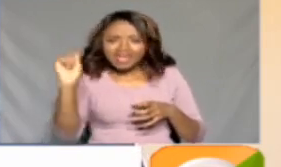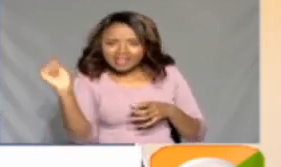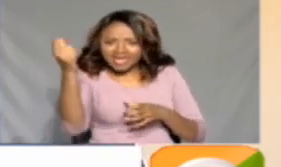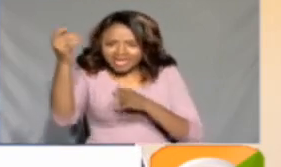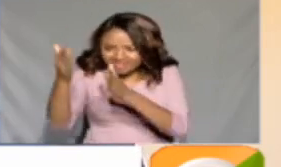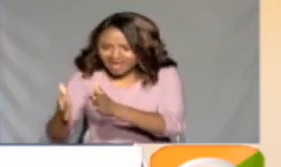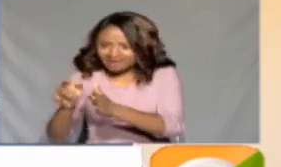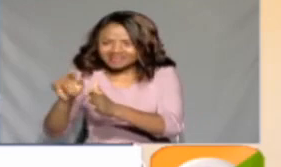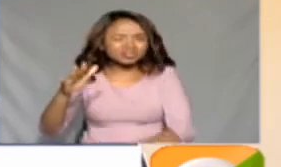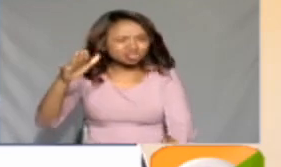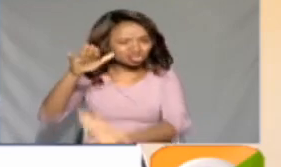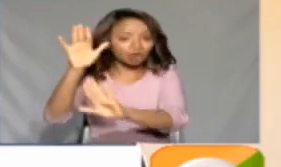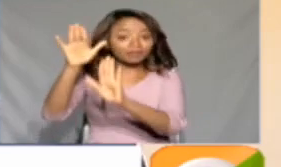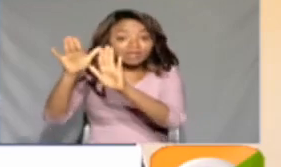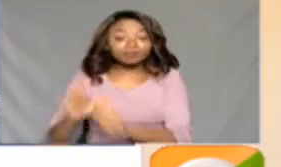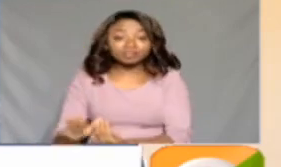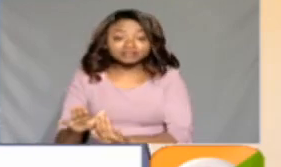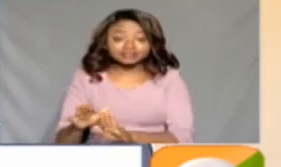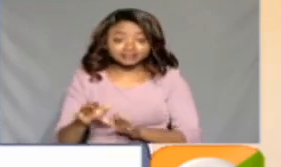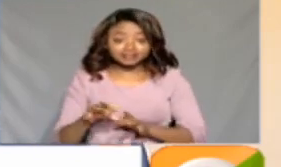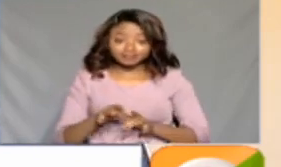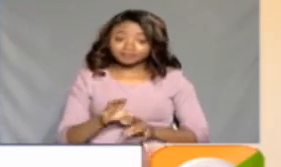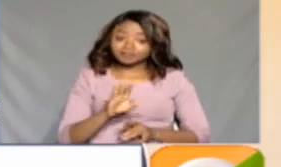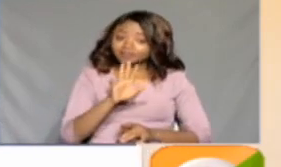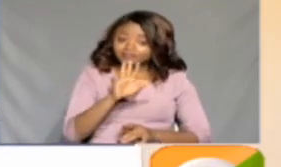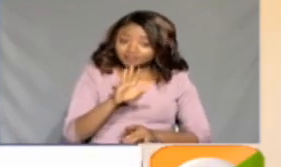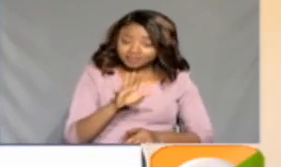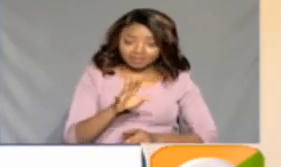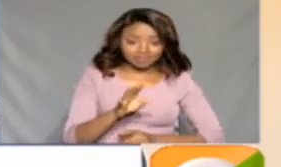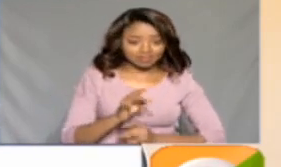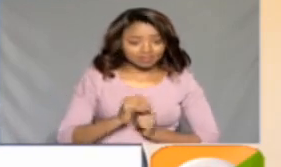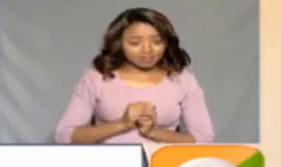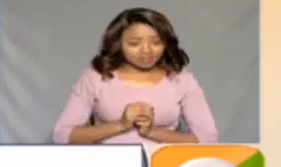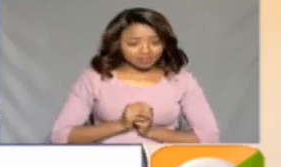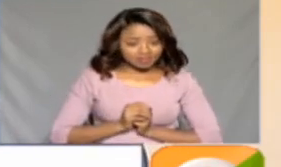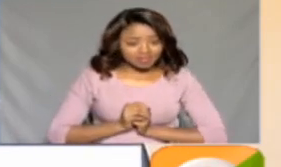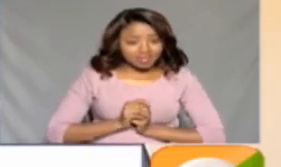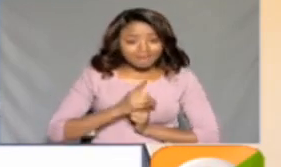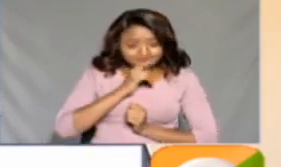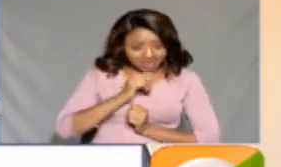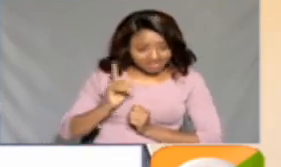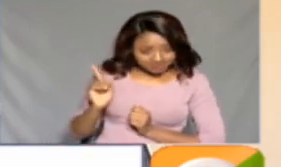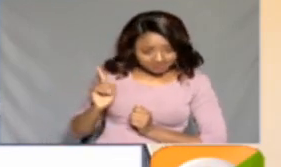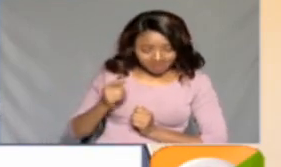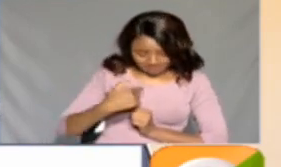same. I'm Jubilee. But Kenya is more important than Jubilee.